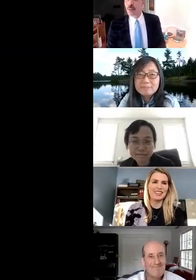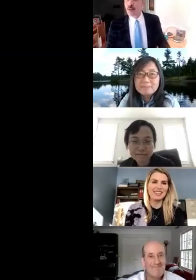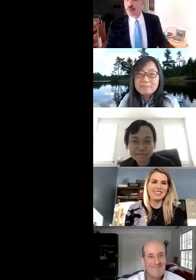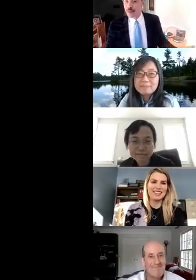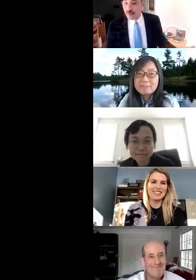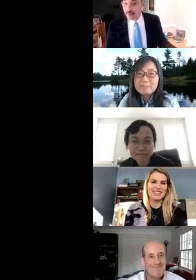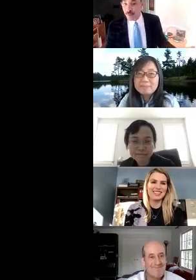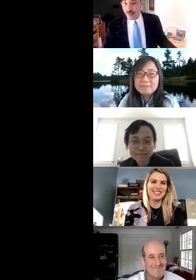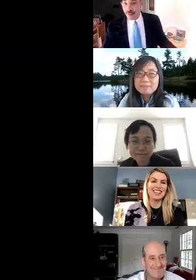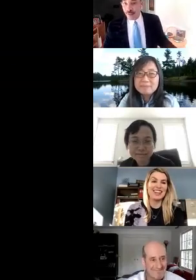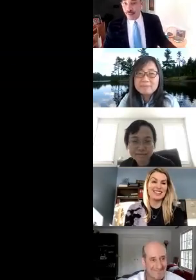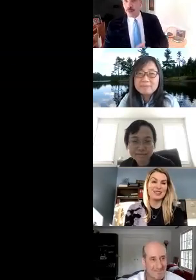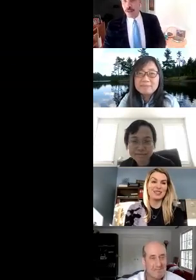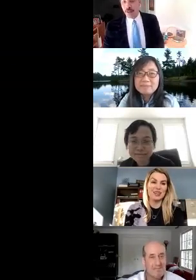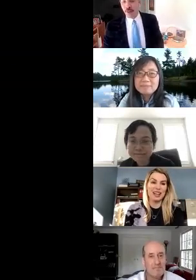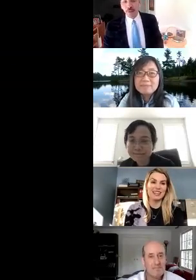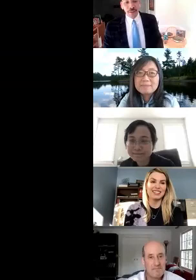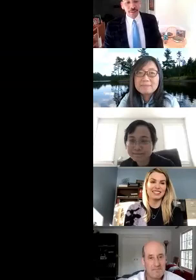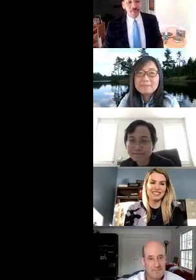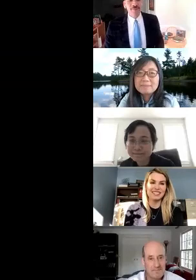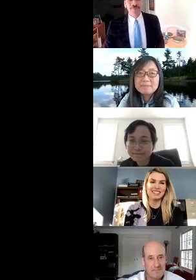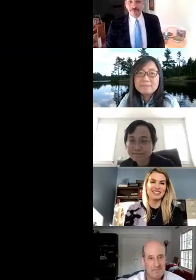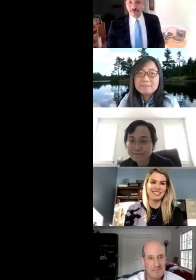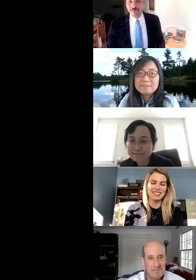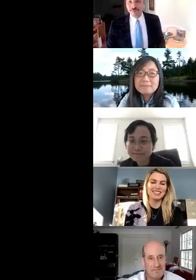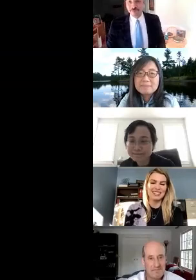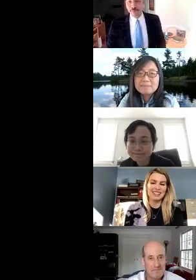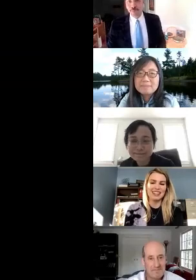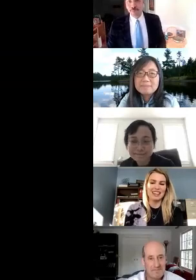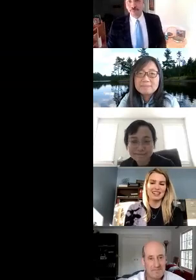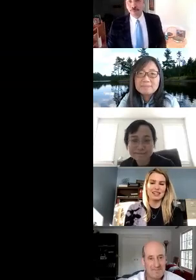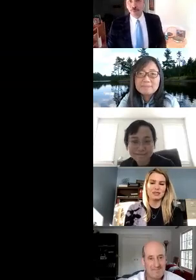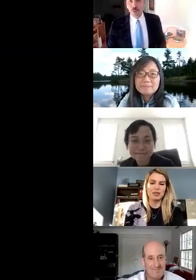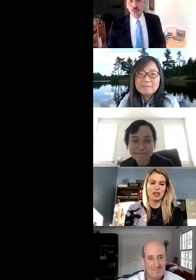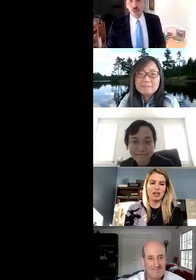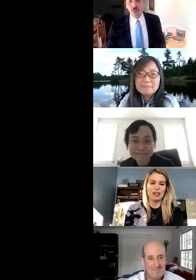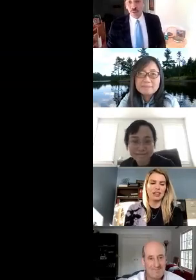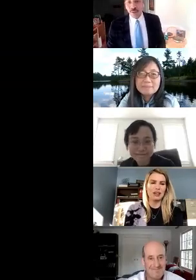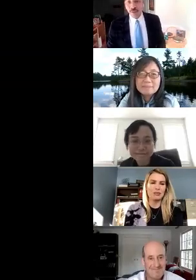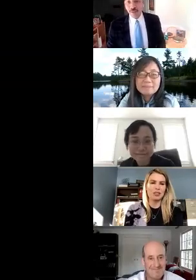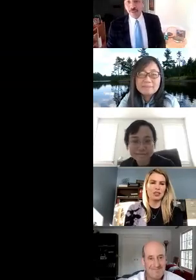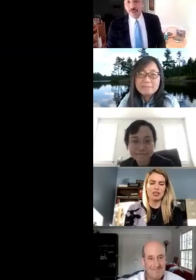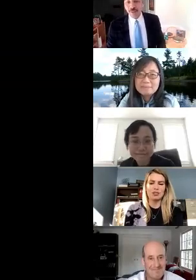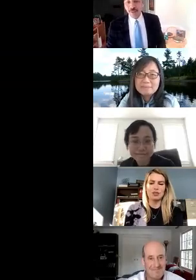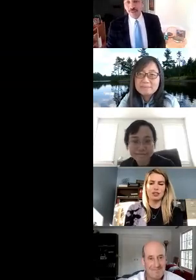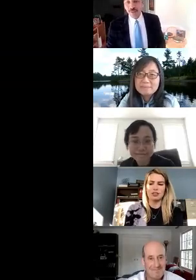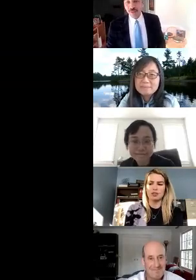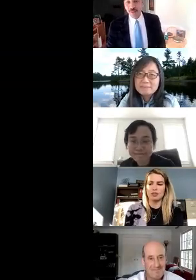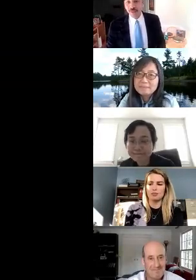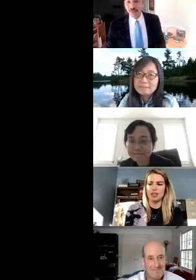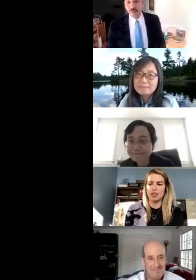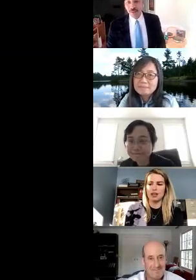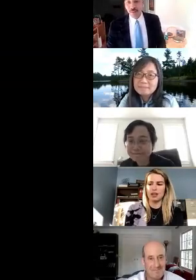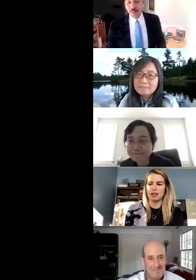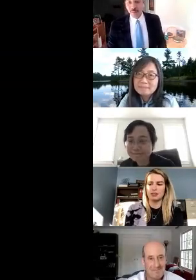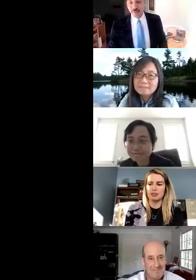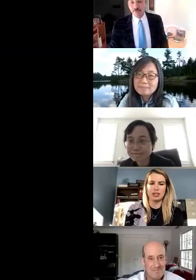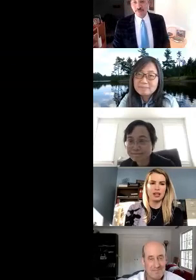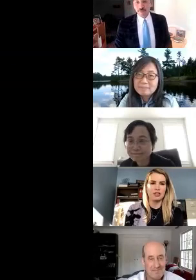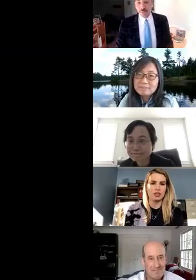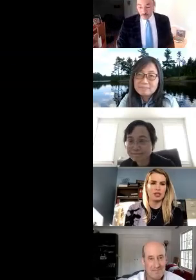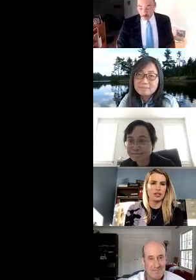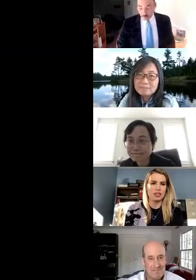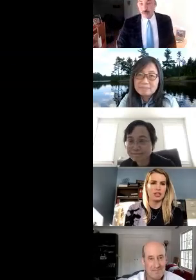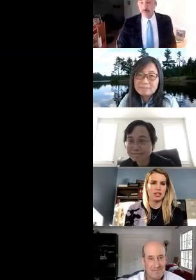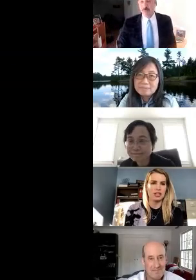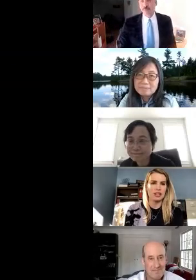in person at an That sounds annual great. meeting. That sounds great. I think I'm actually doing a social media